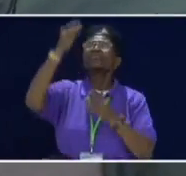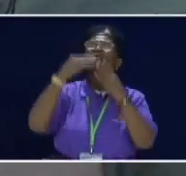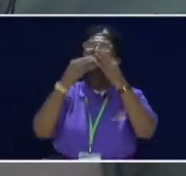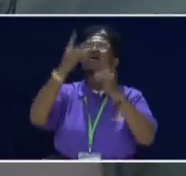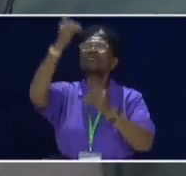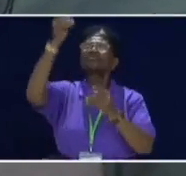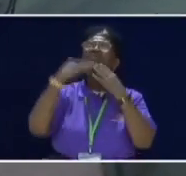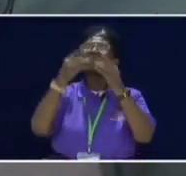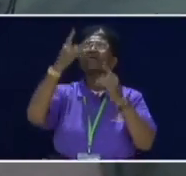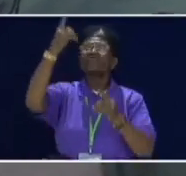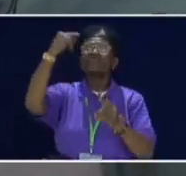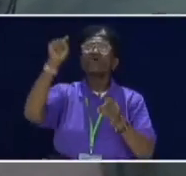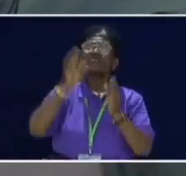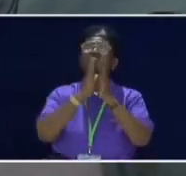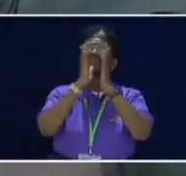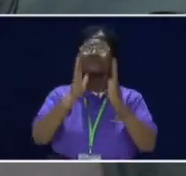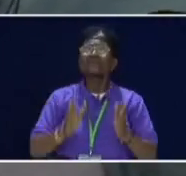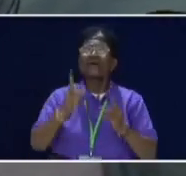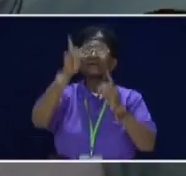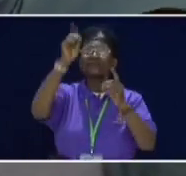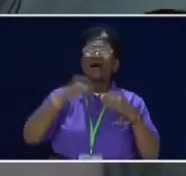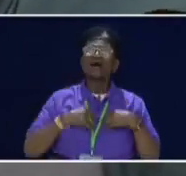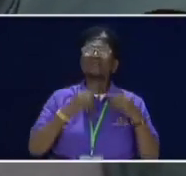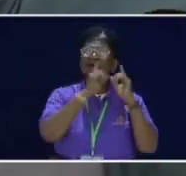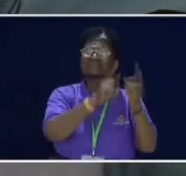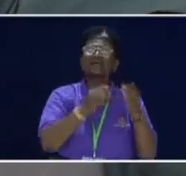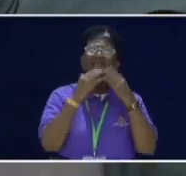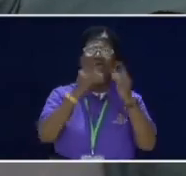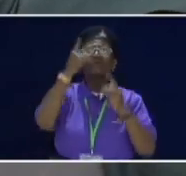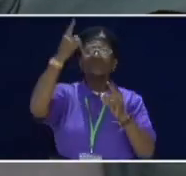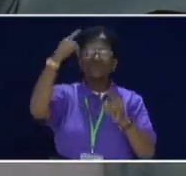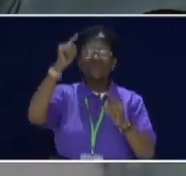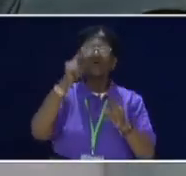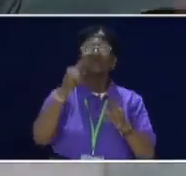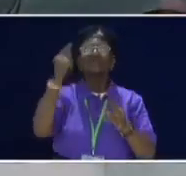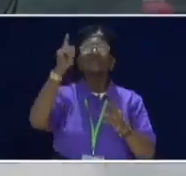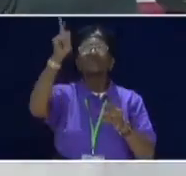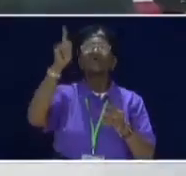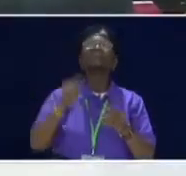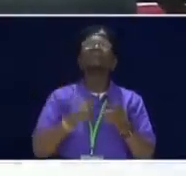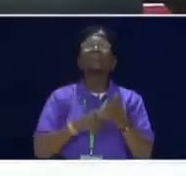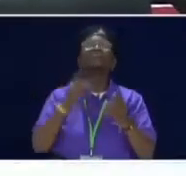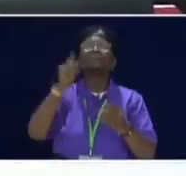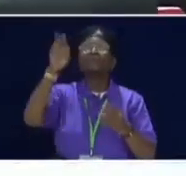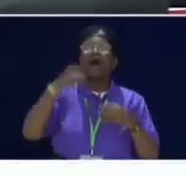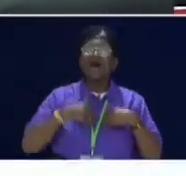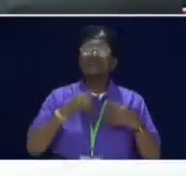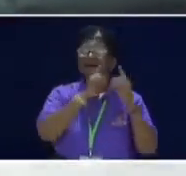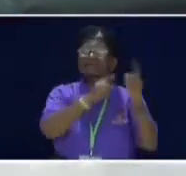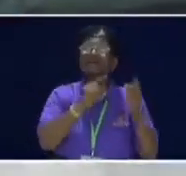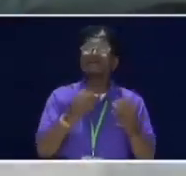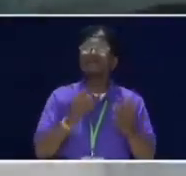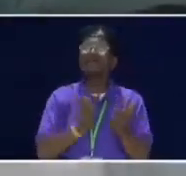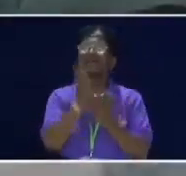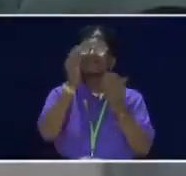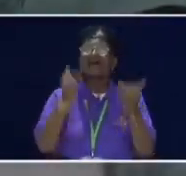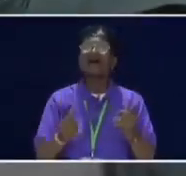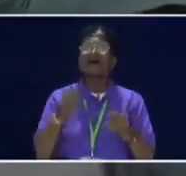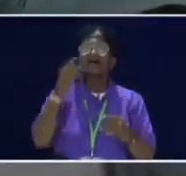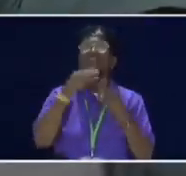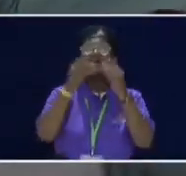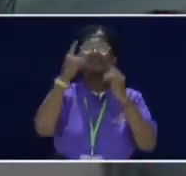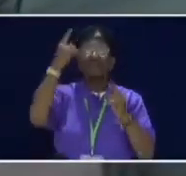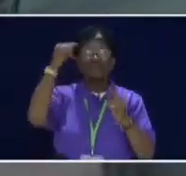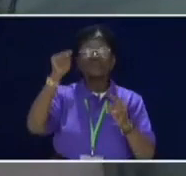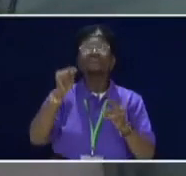Thank you for the prayers that you've answered. Thank you for the ones you're answering right now. And thank you for the ones you refuse to answer just